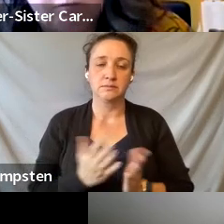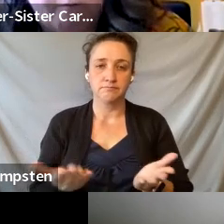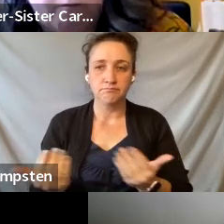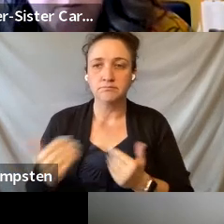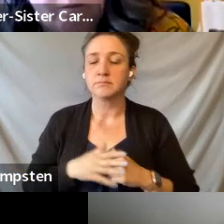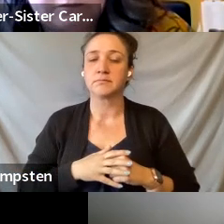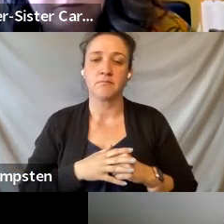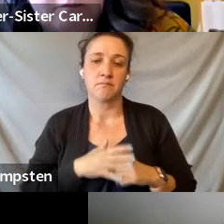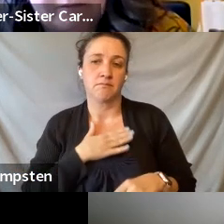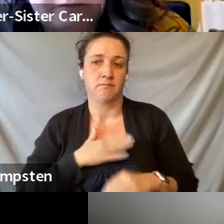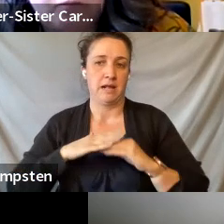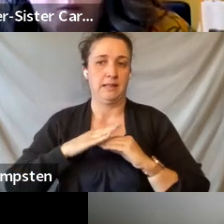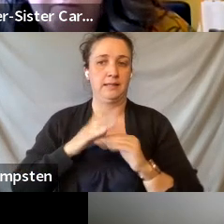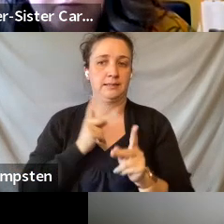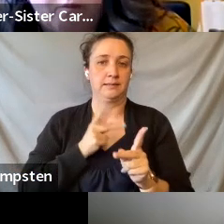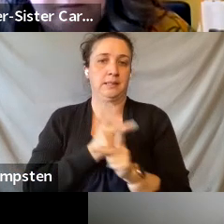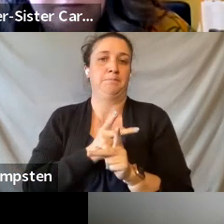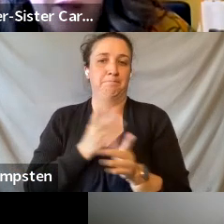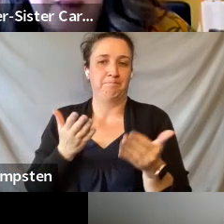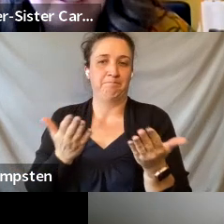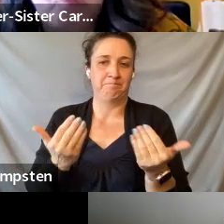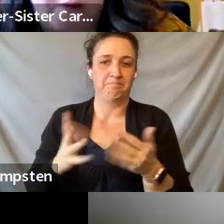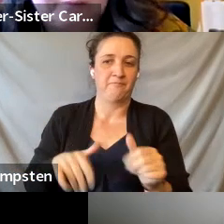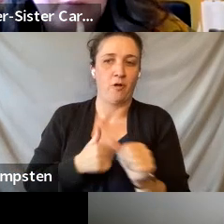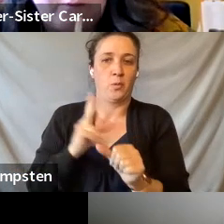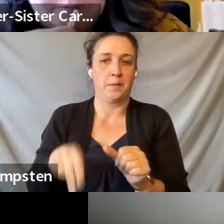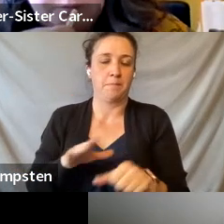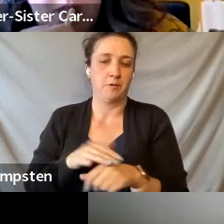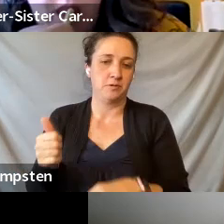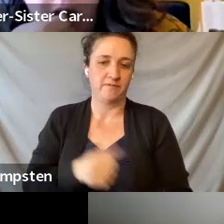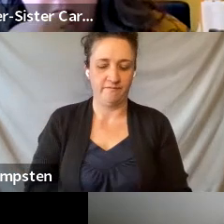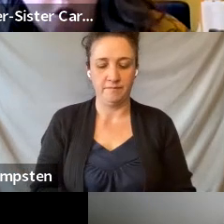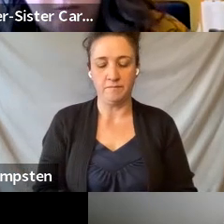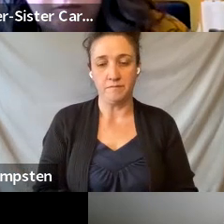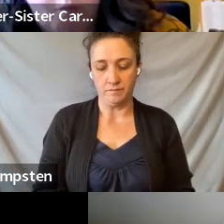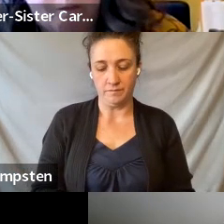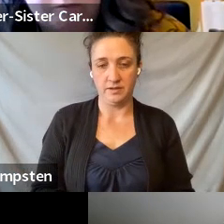at least keep following up yourself.